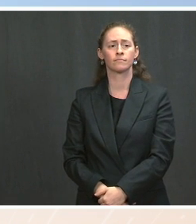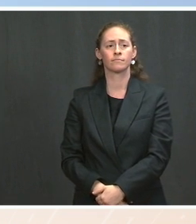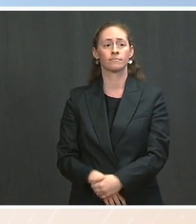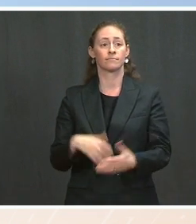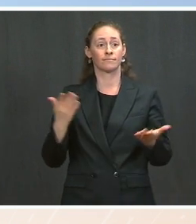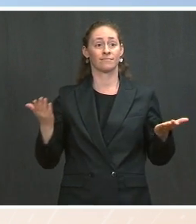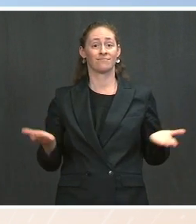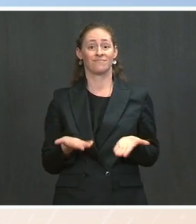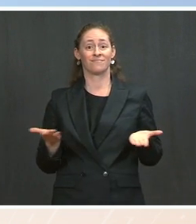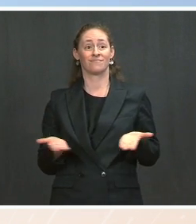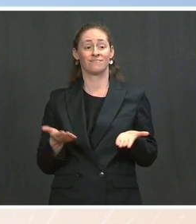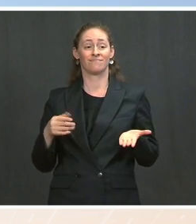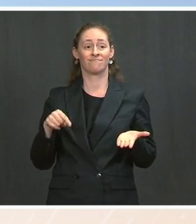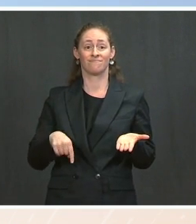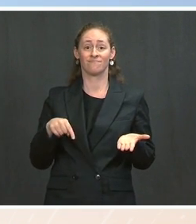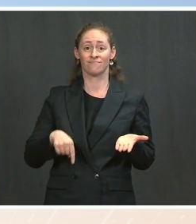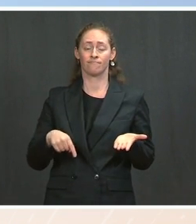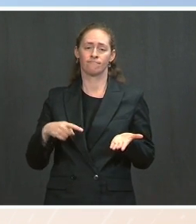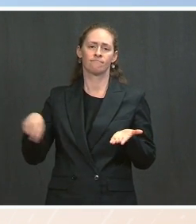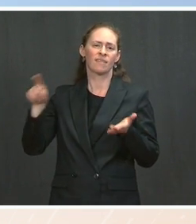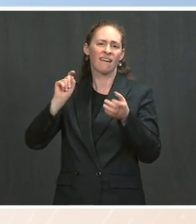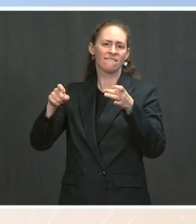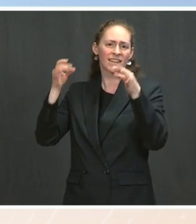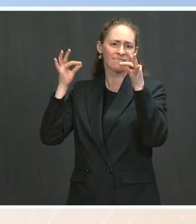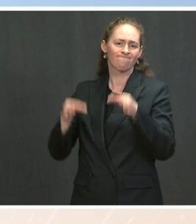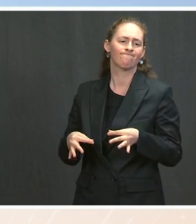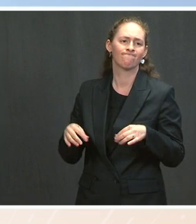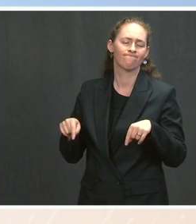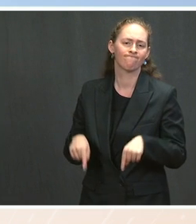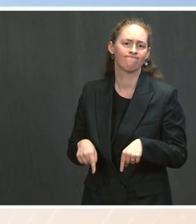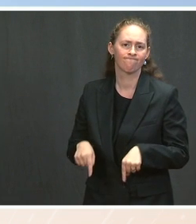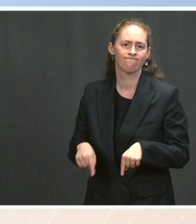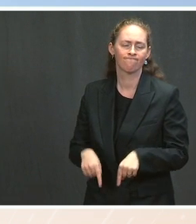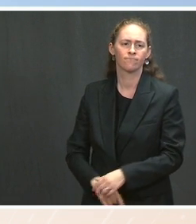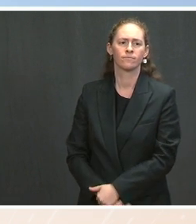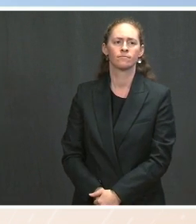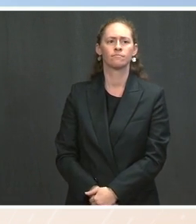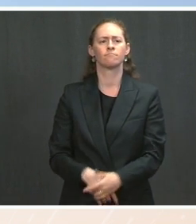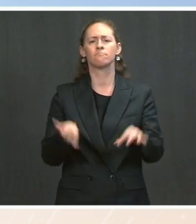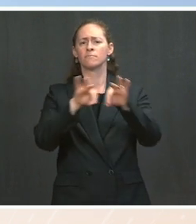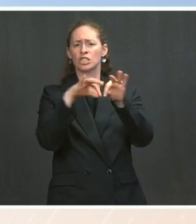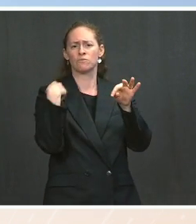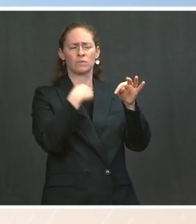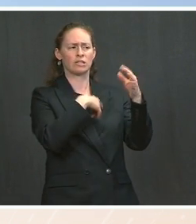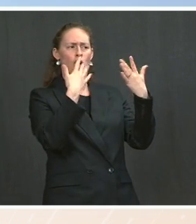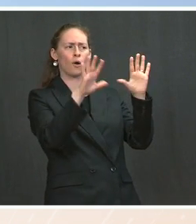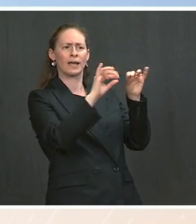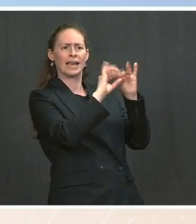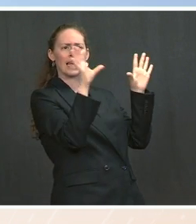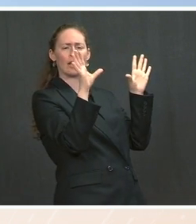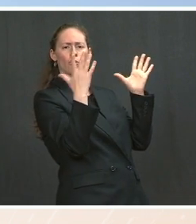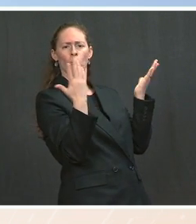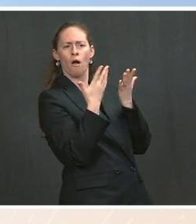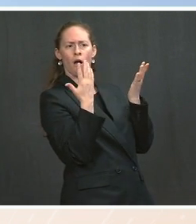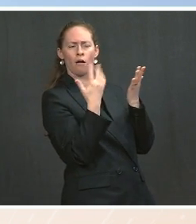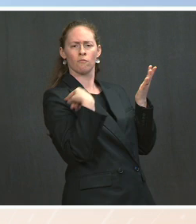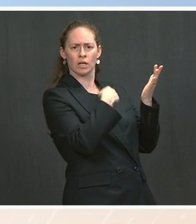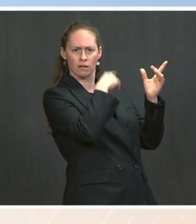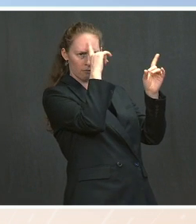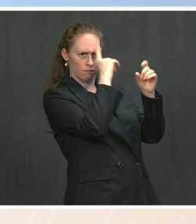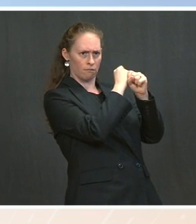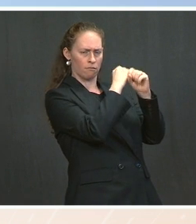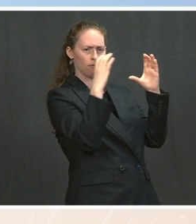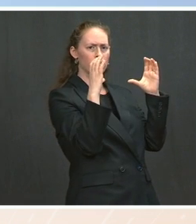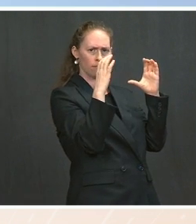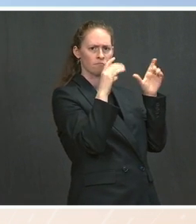decisions, but I would say that you know, it's important to convey what our intention was, what we feel that we feel this was concluded as a